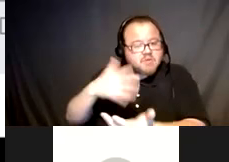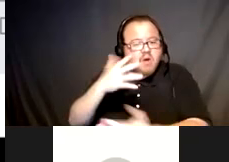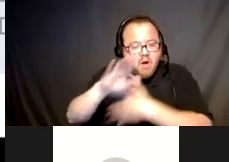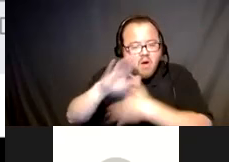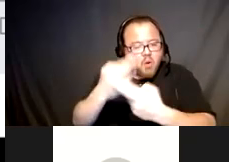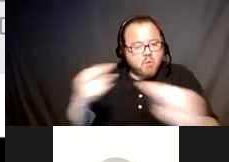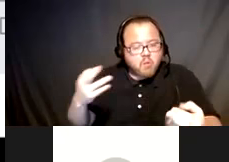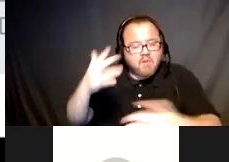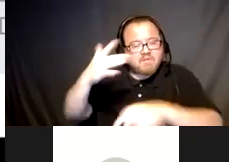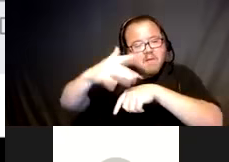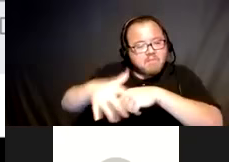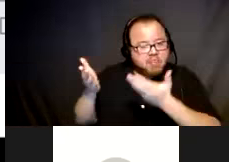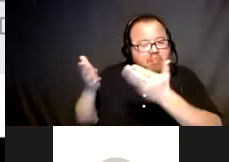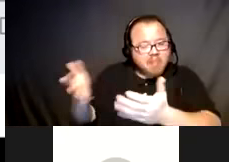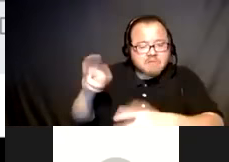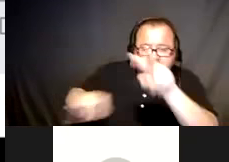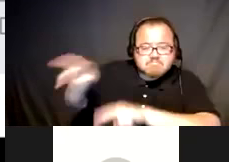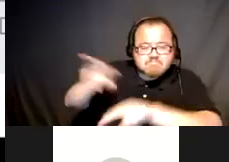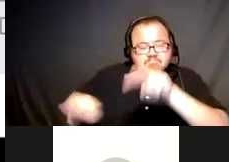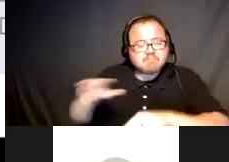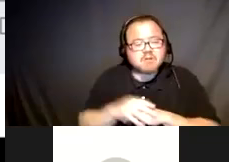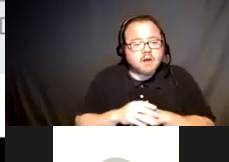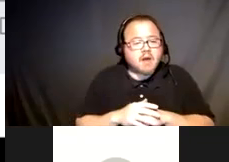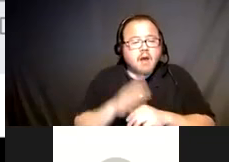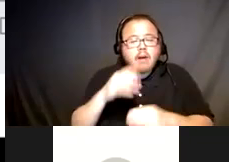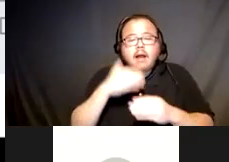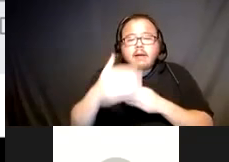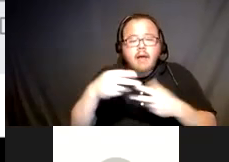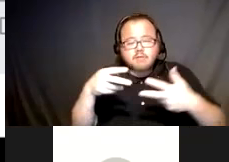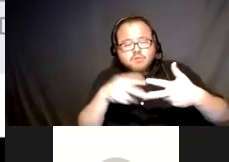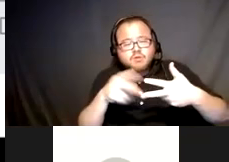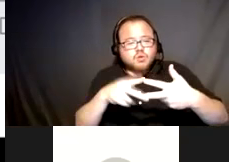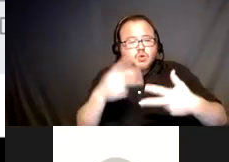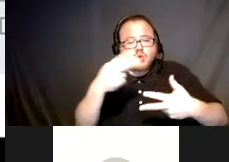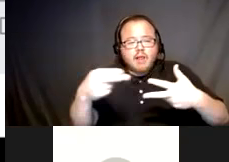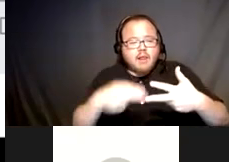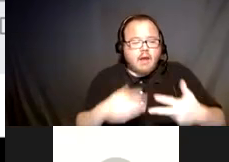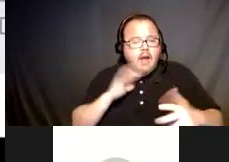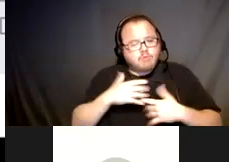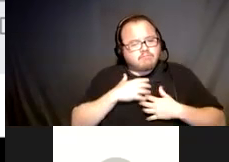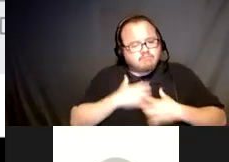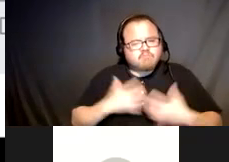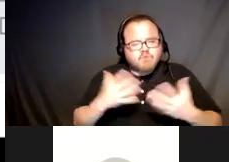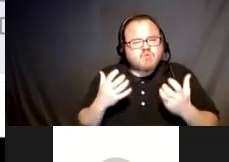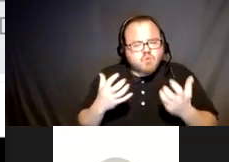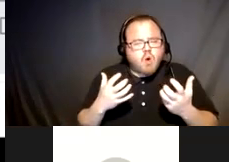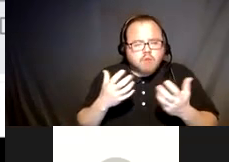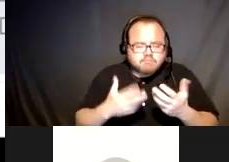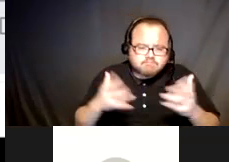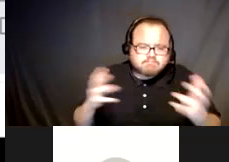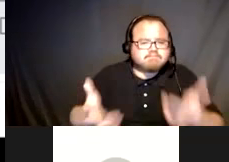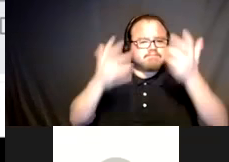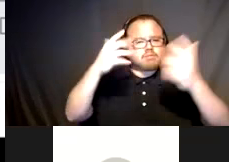that are available there. And then our next two slides speak to our desire to elevate the importance of mental